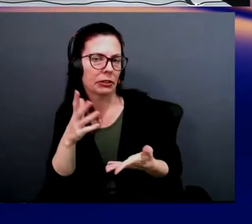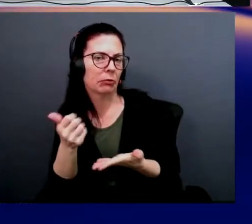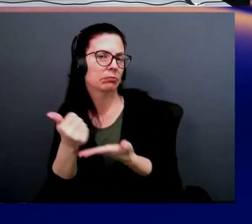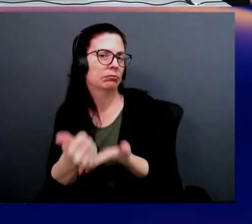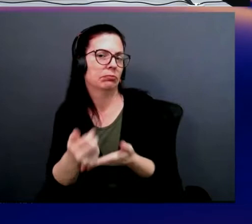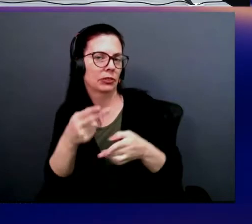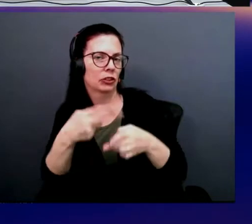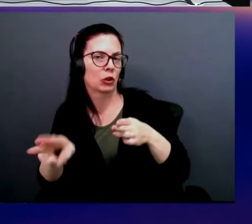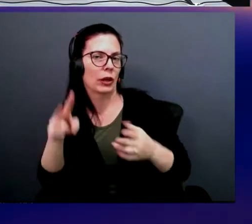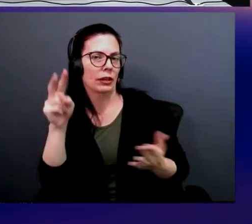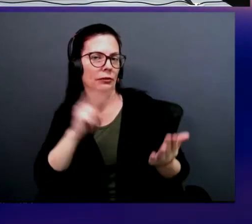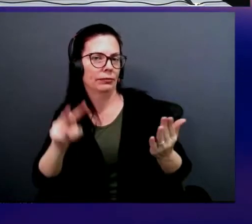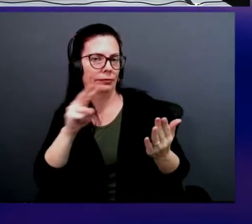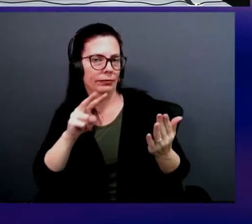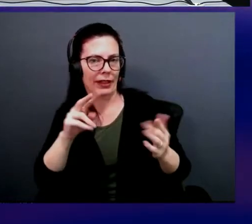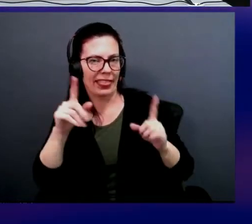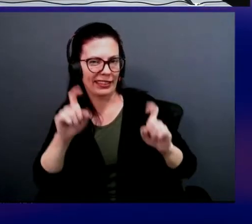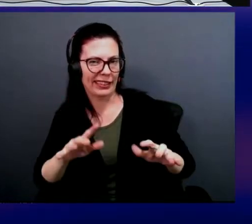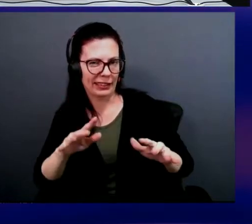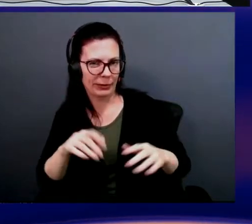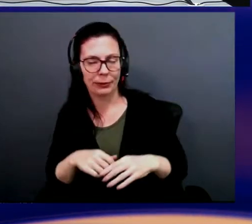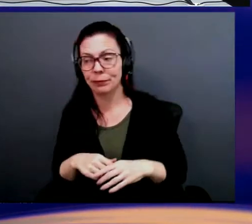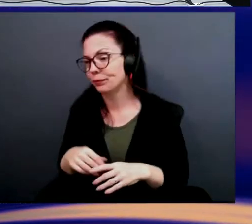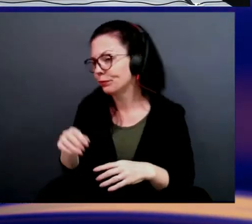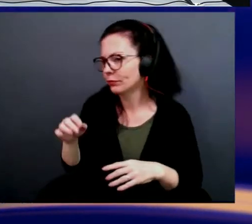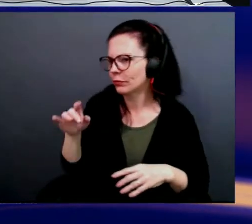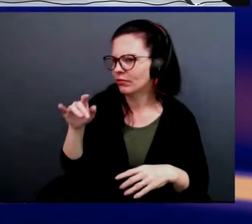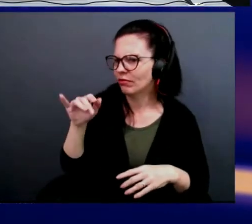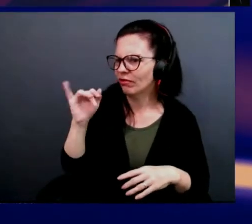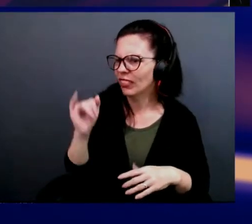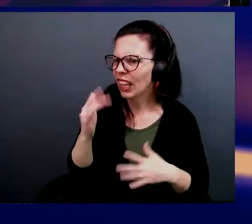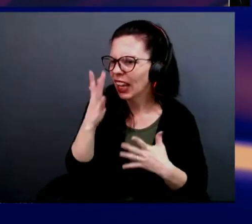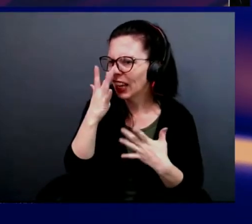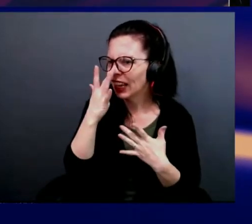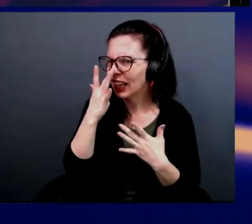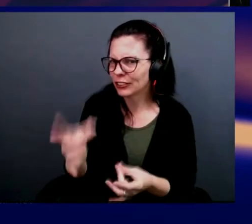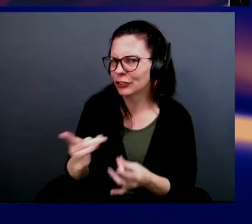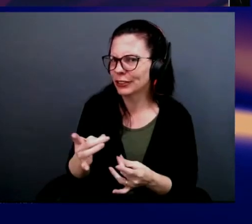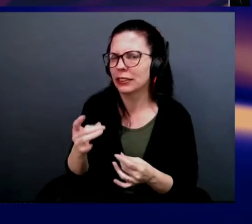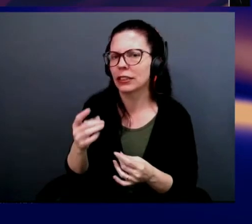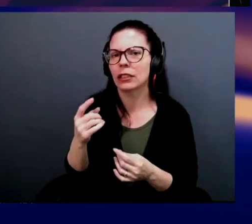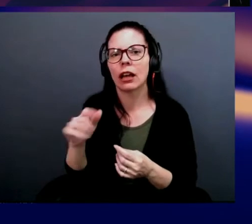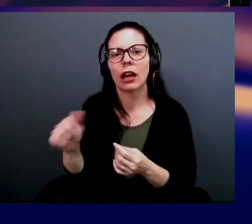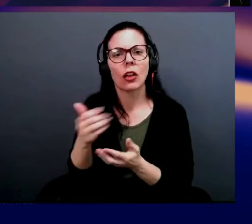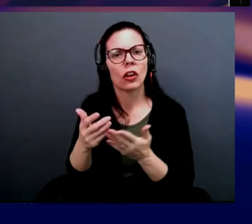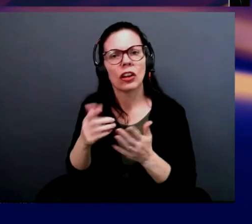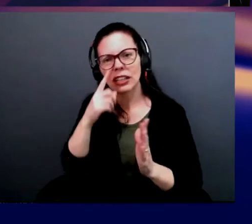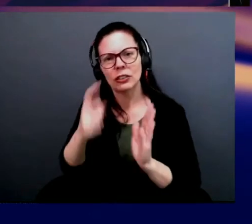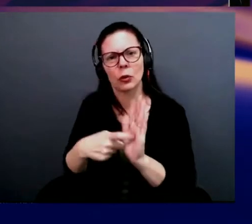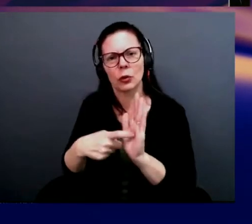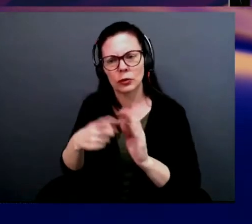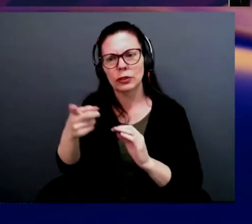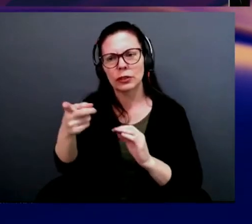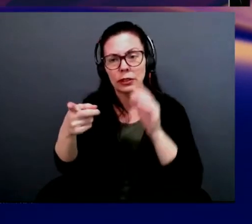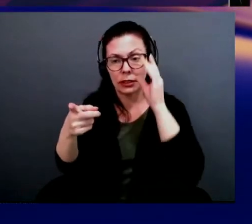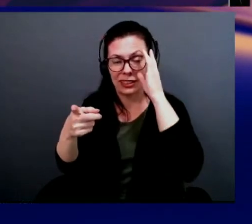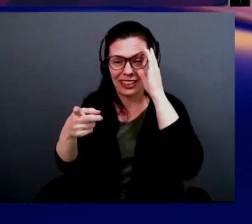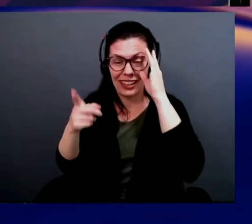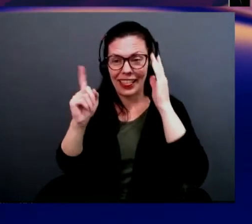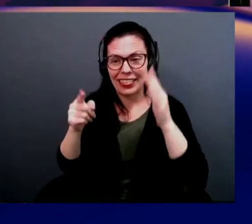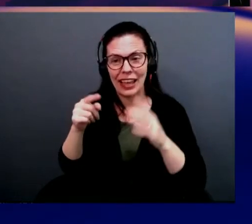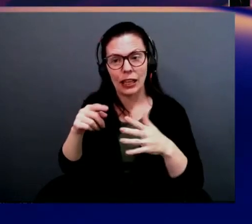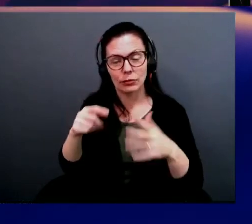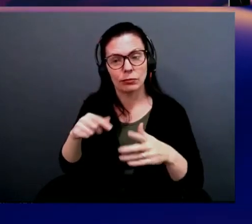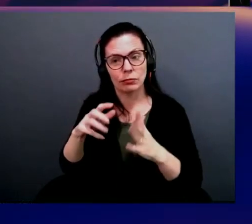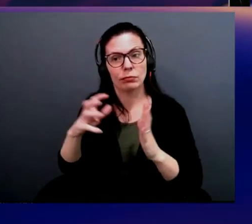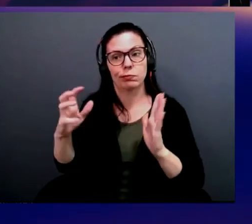into it as well. Yeah, so this actually looks really interesting. Like, another thing that I'm noticing here is that these are like content-packed